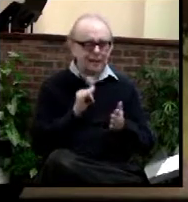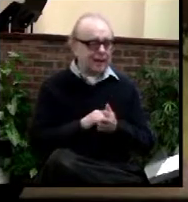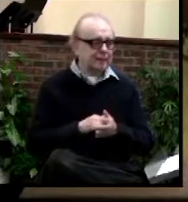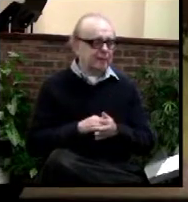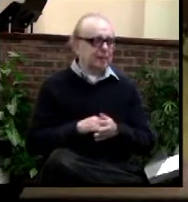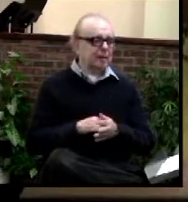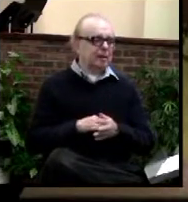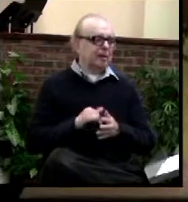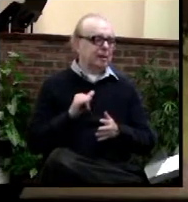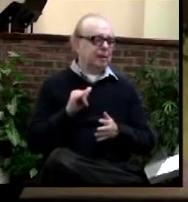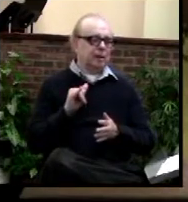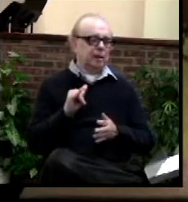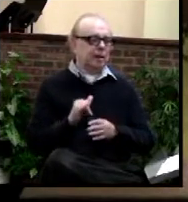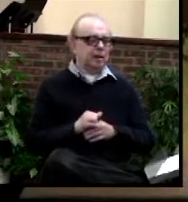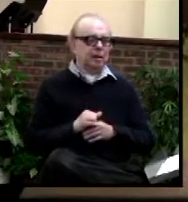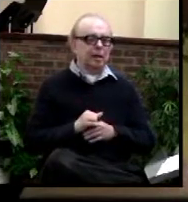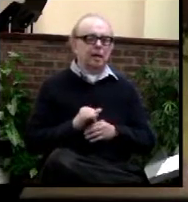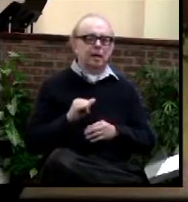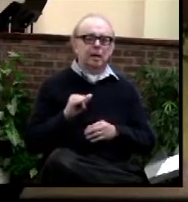talking about the yolk